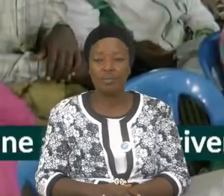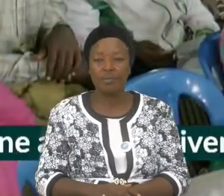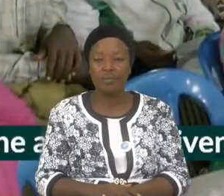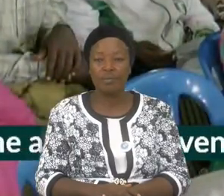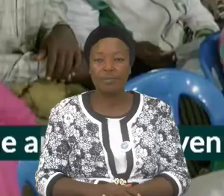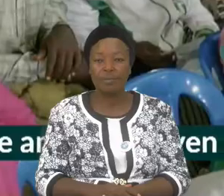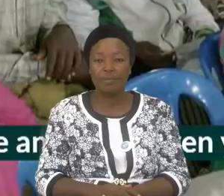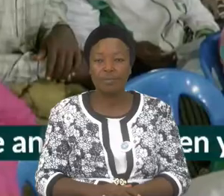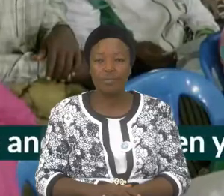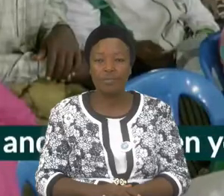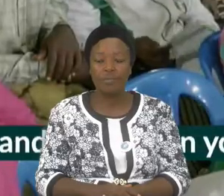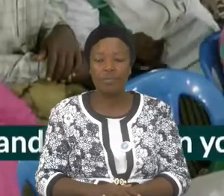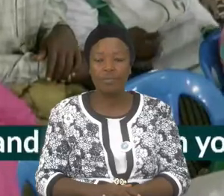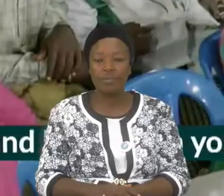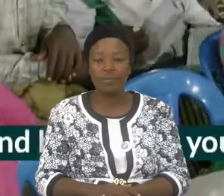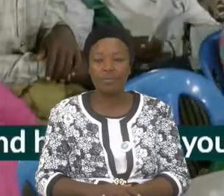Thank you.